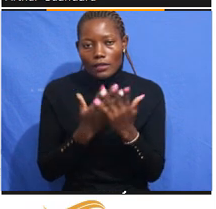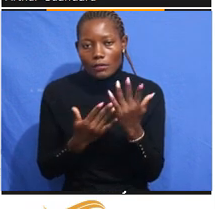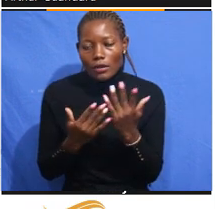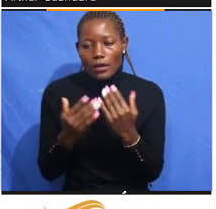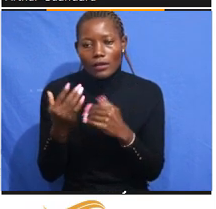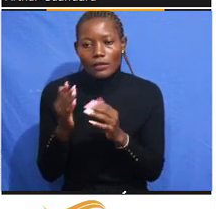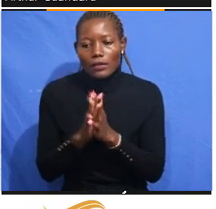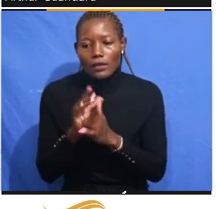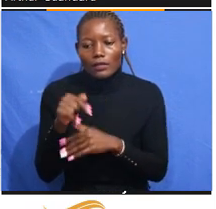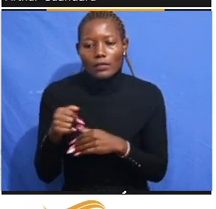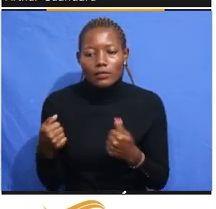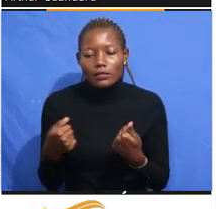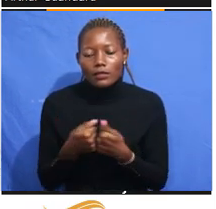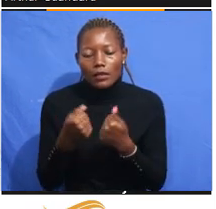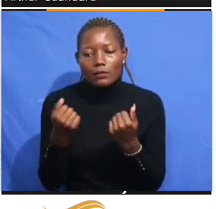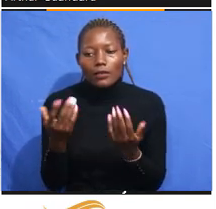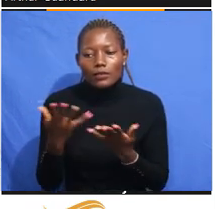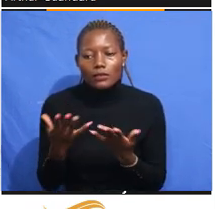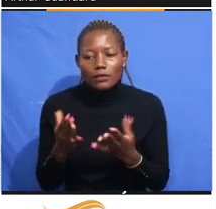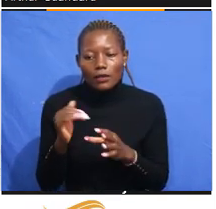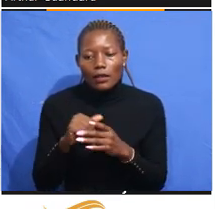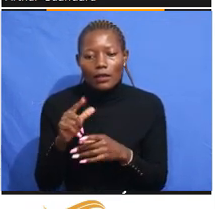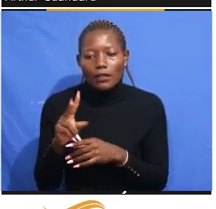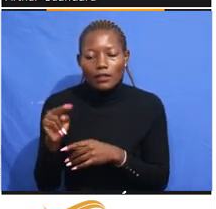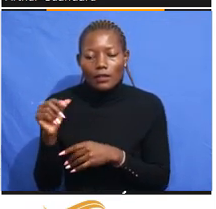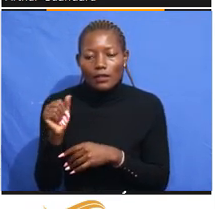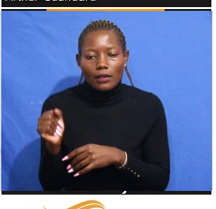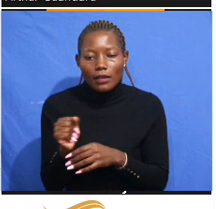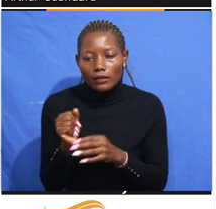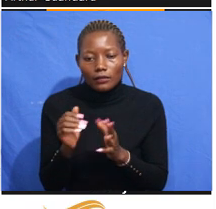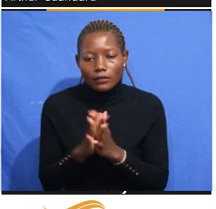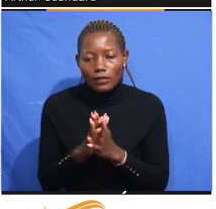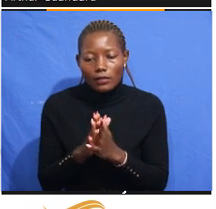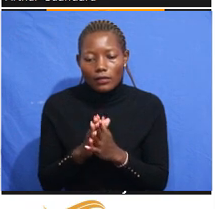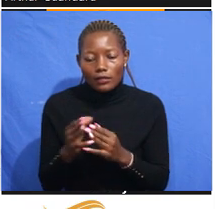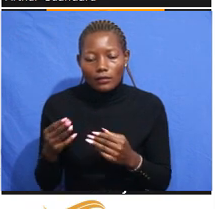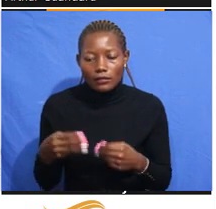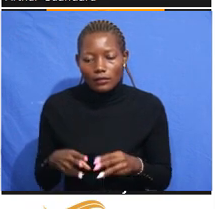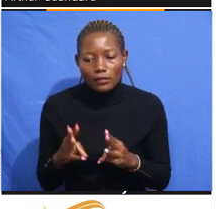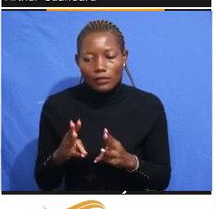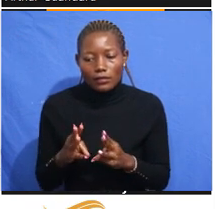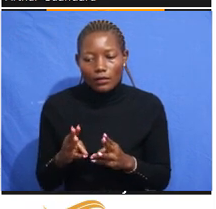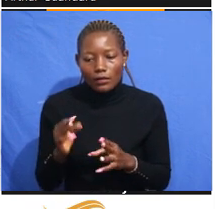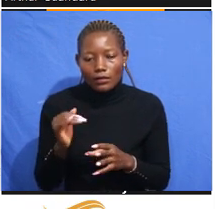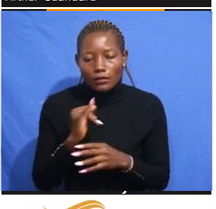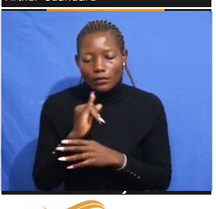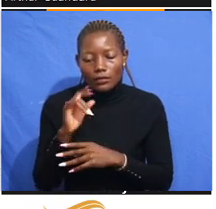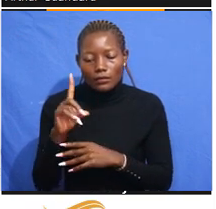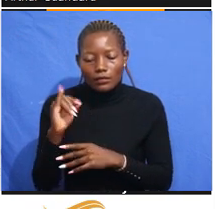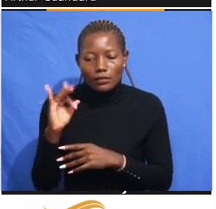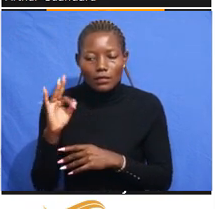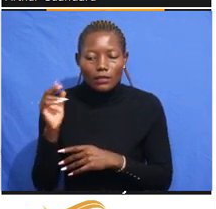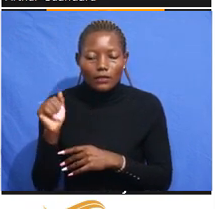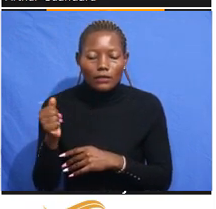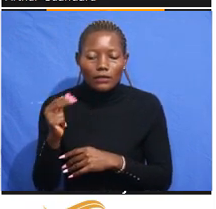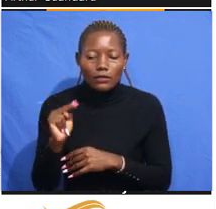capillaries. This takes place at the lungs, and the mechanism is diffusion, right? Where you have a